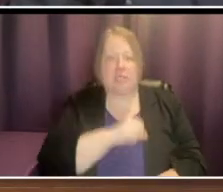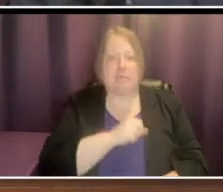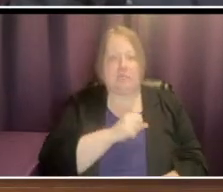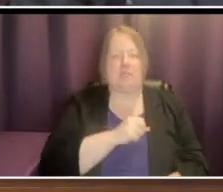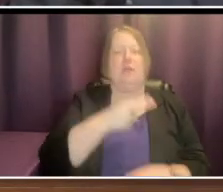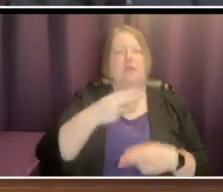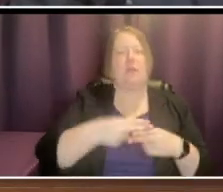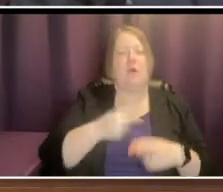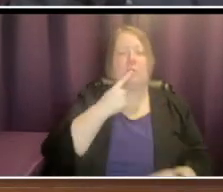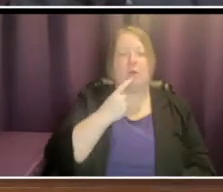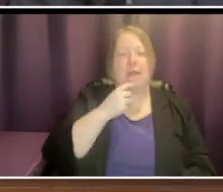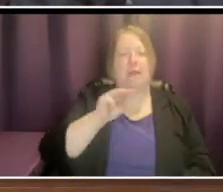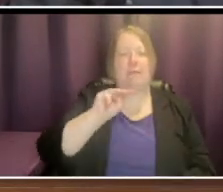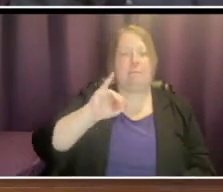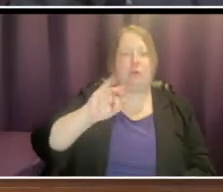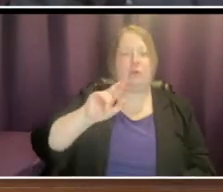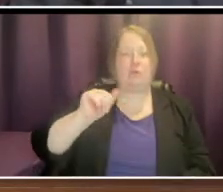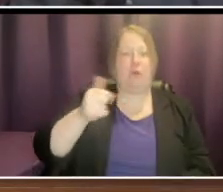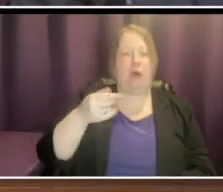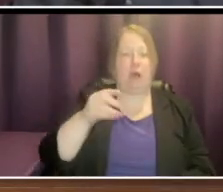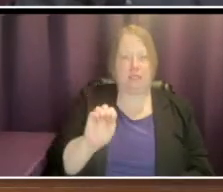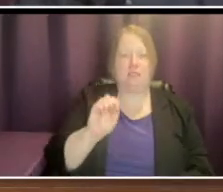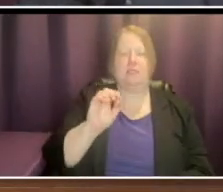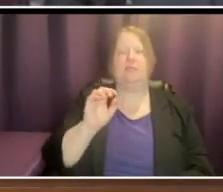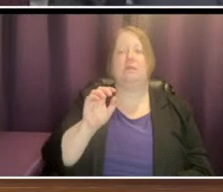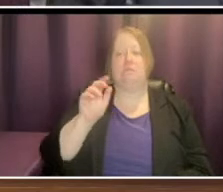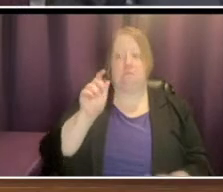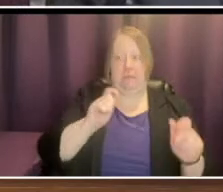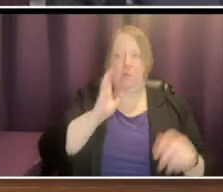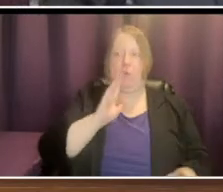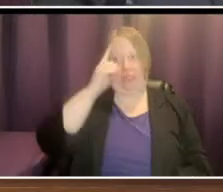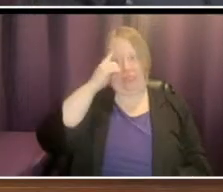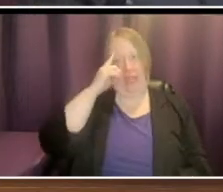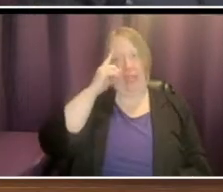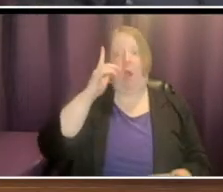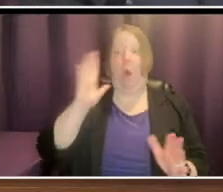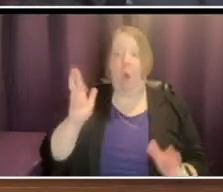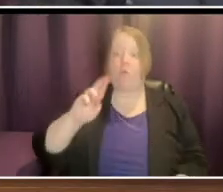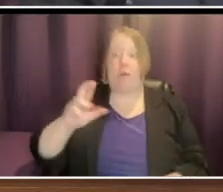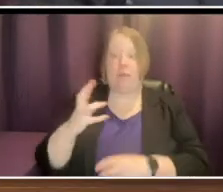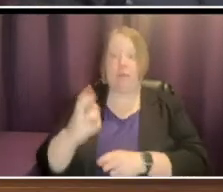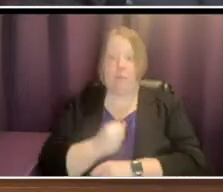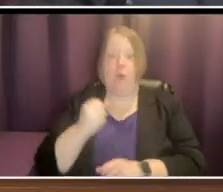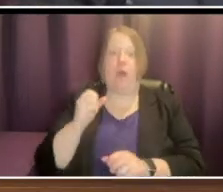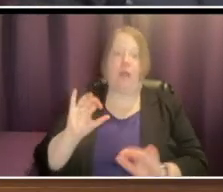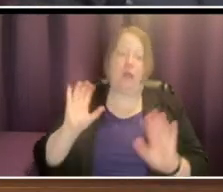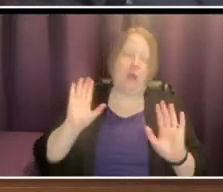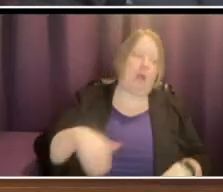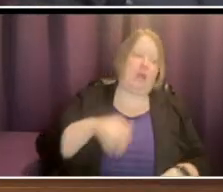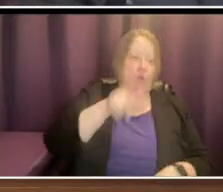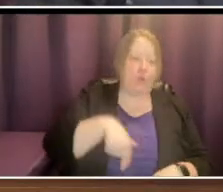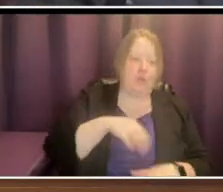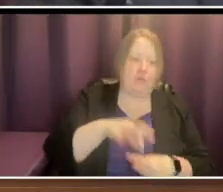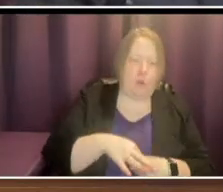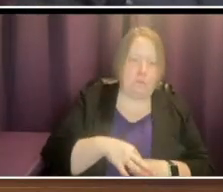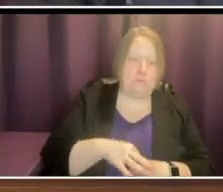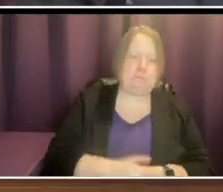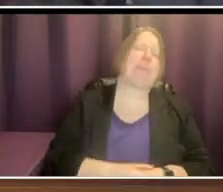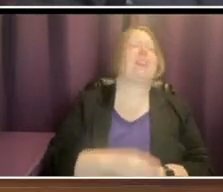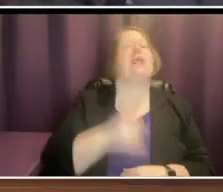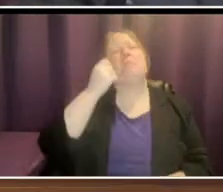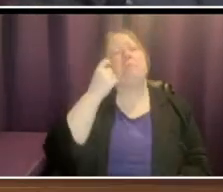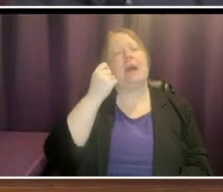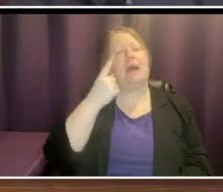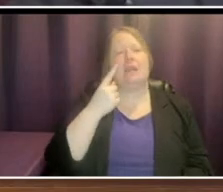mirage. But as the results of the absentee ballots that were later counted, there could be